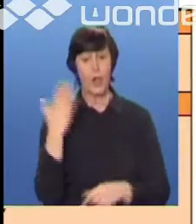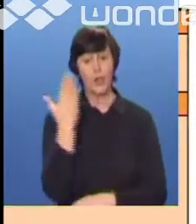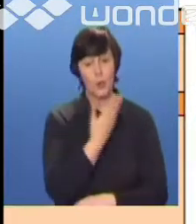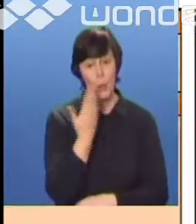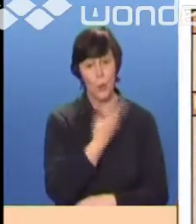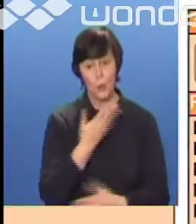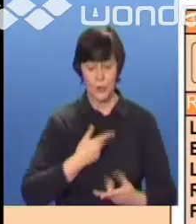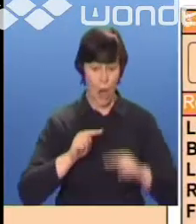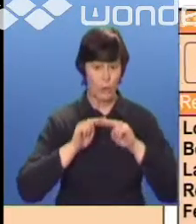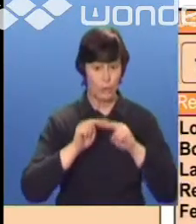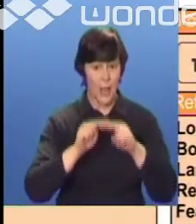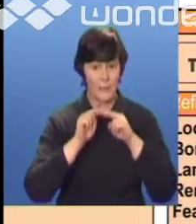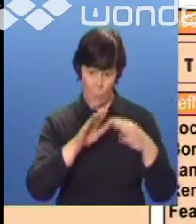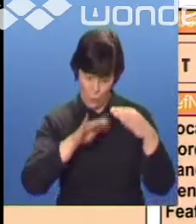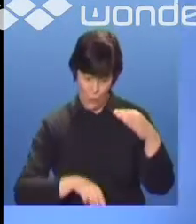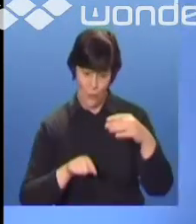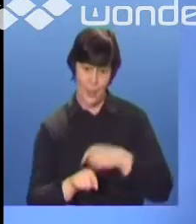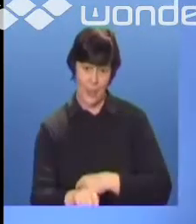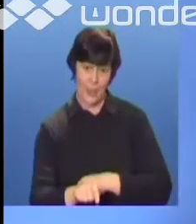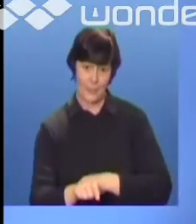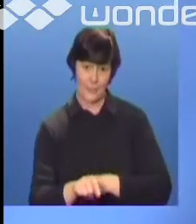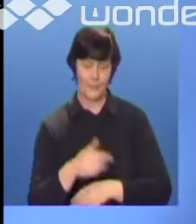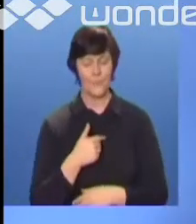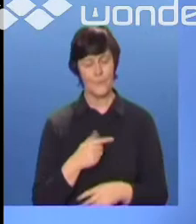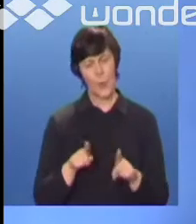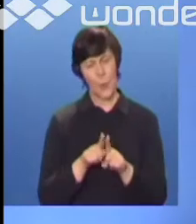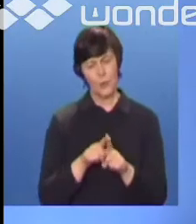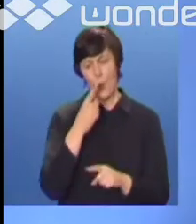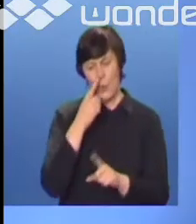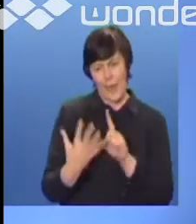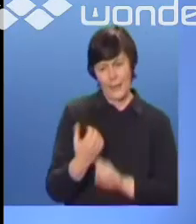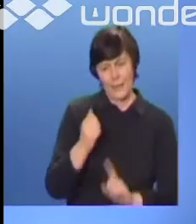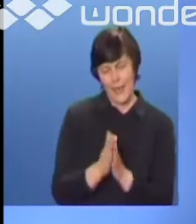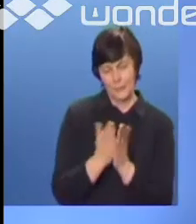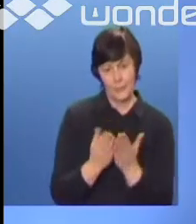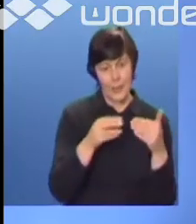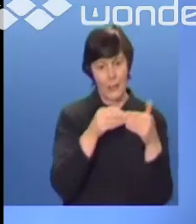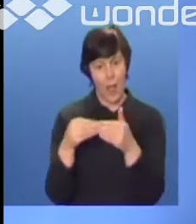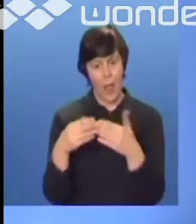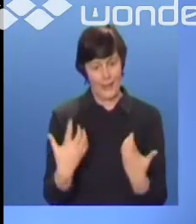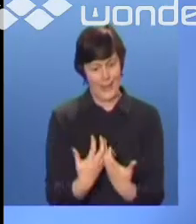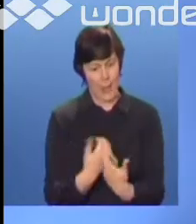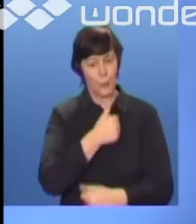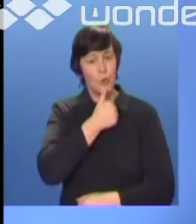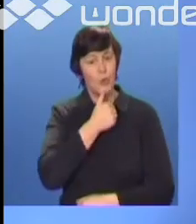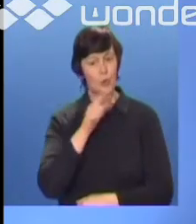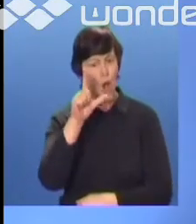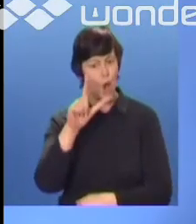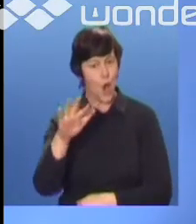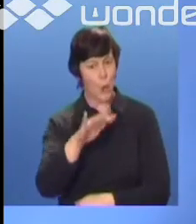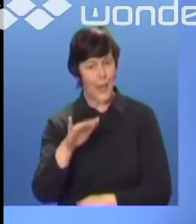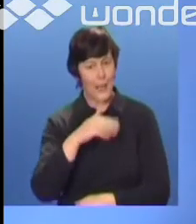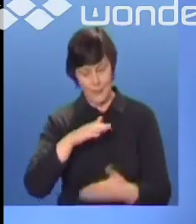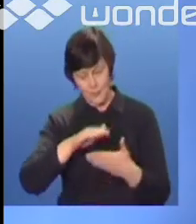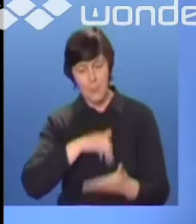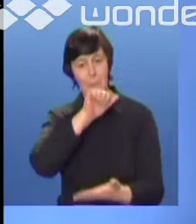information about things such as schools and transport. Locata also publishes a comprehensive scheme user guide in many different languages